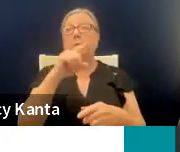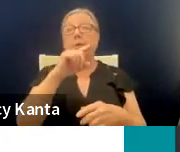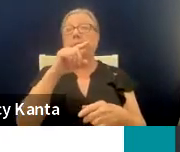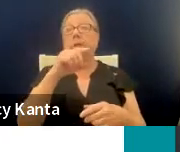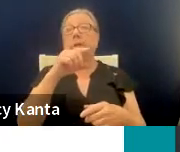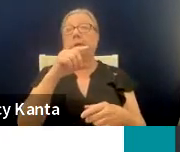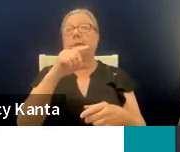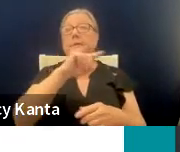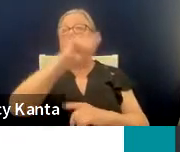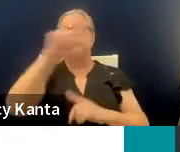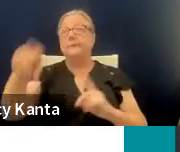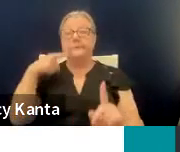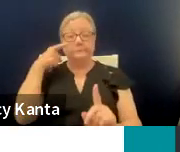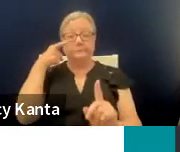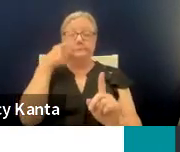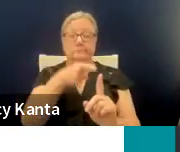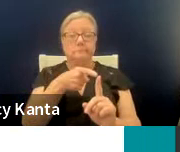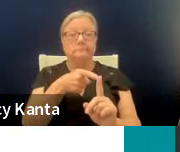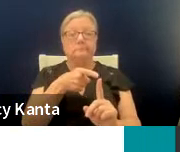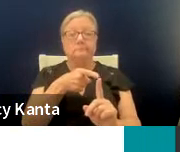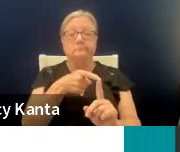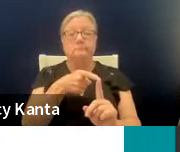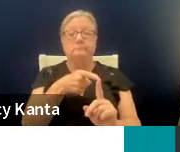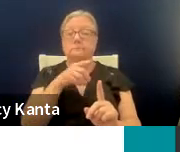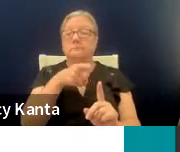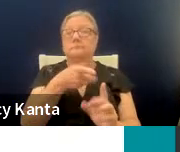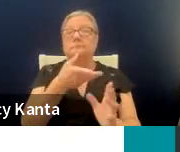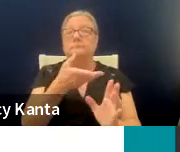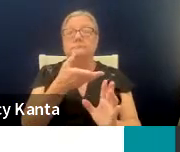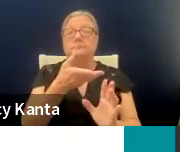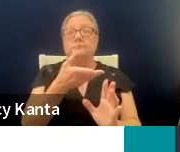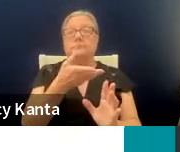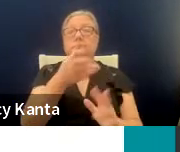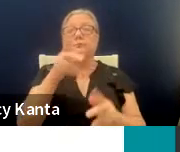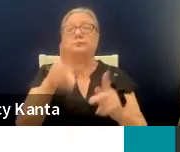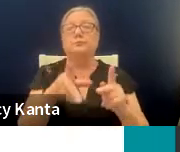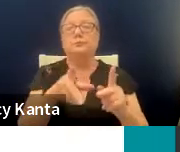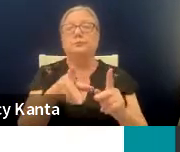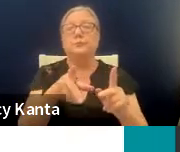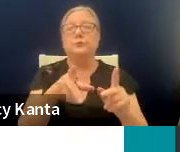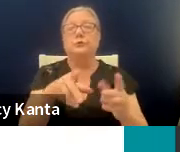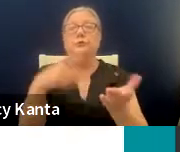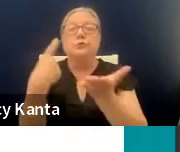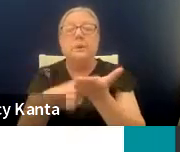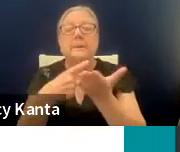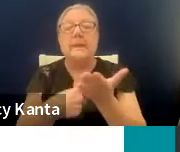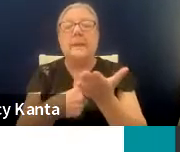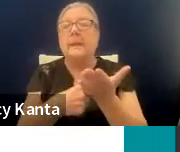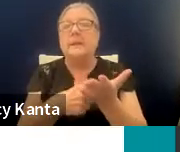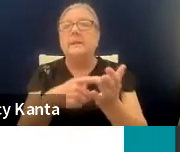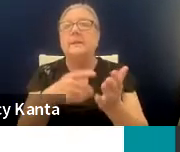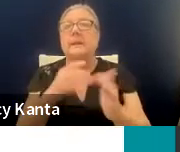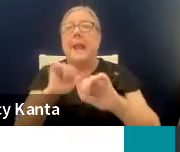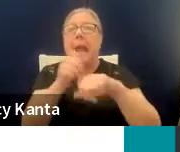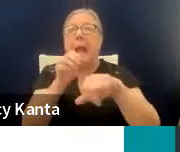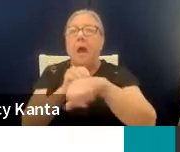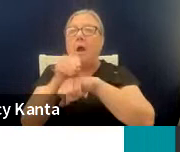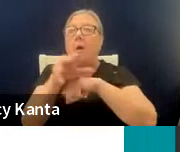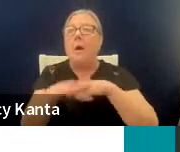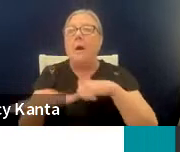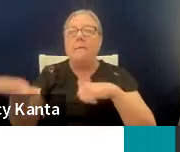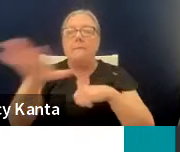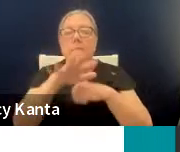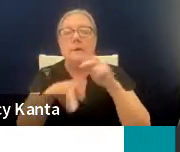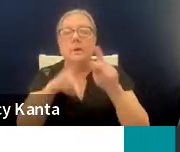for who and like that people getting to the people. And so I think like